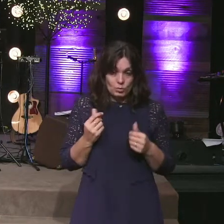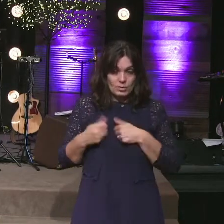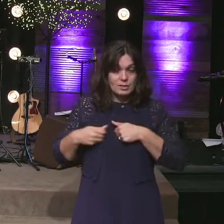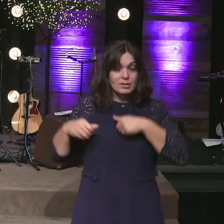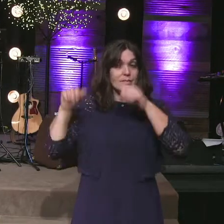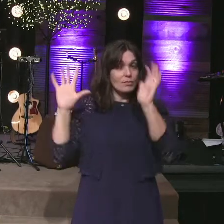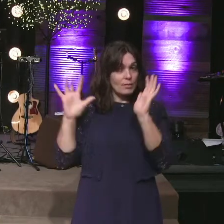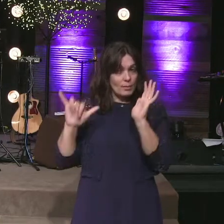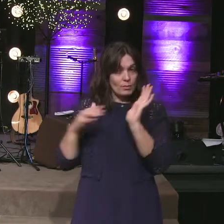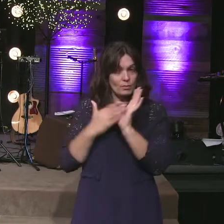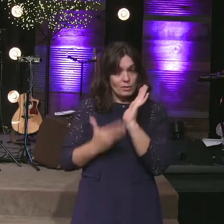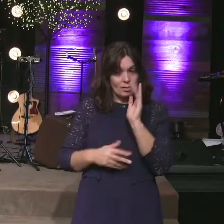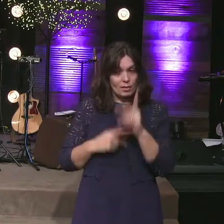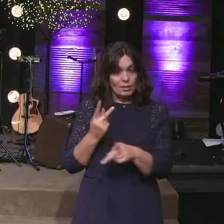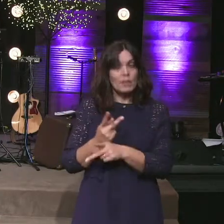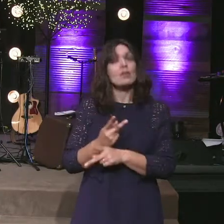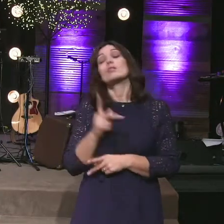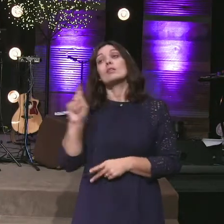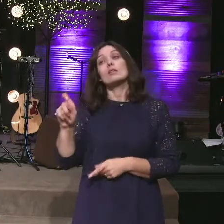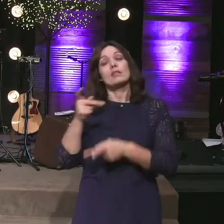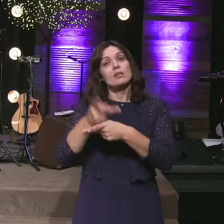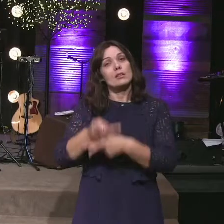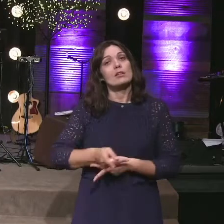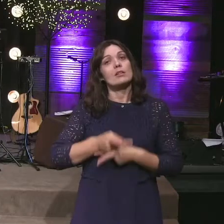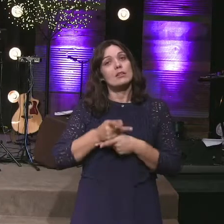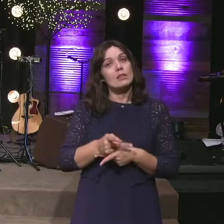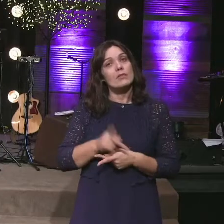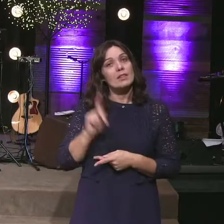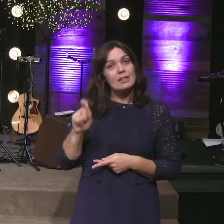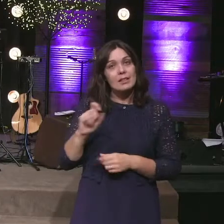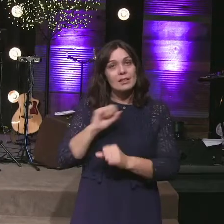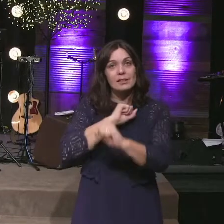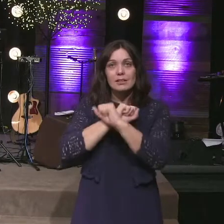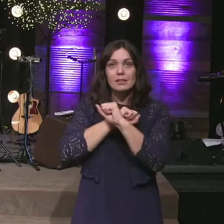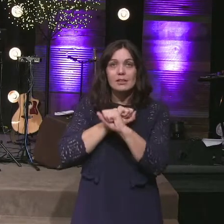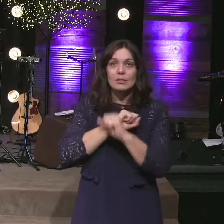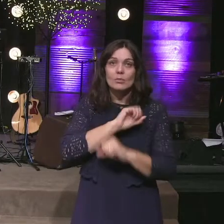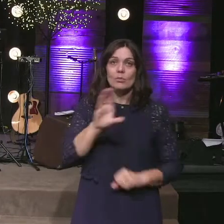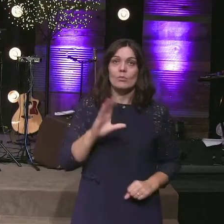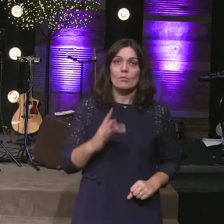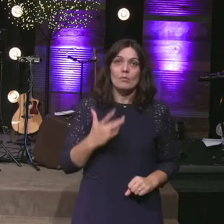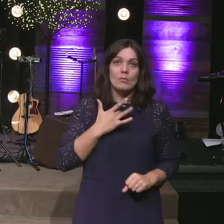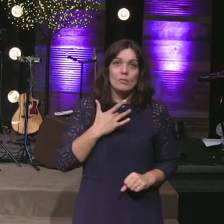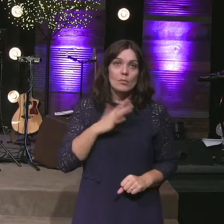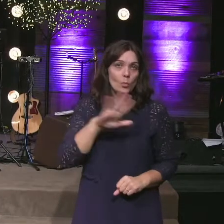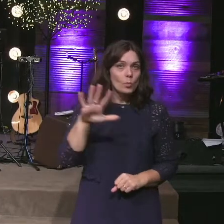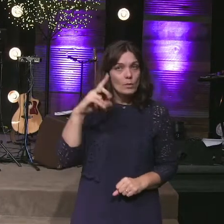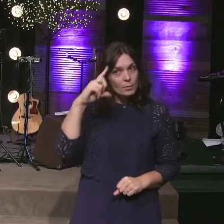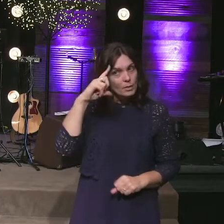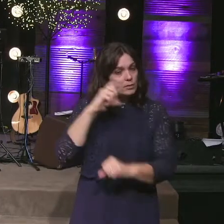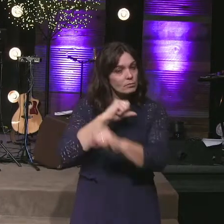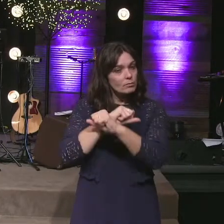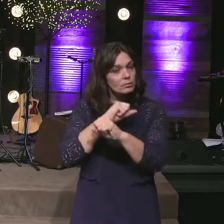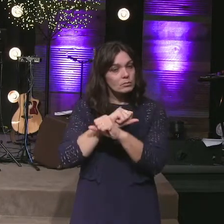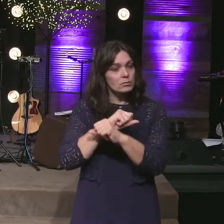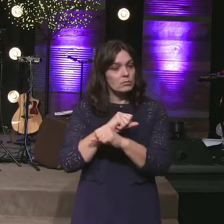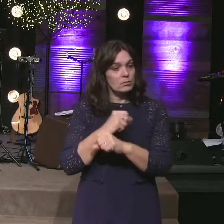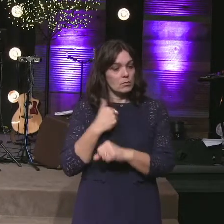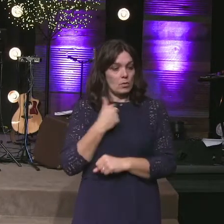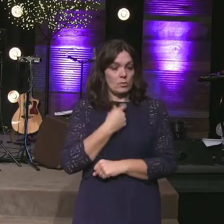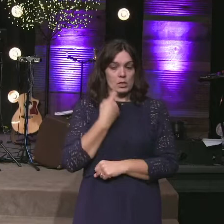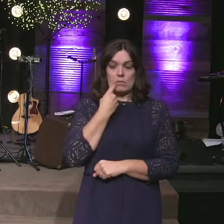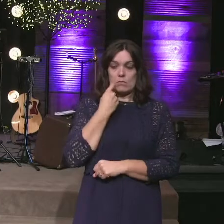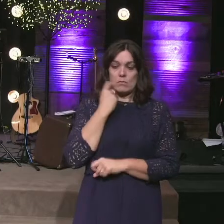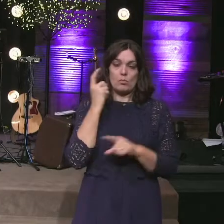things out. So you need to be careful. You need to guard your hearts and your minds. Now, we were just at a conference the